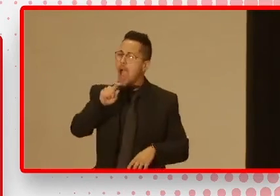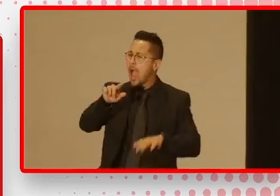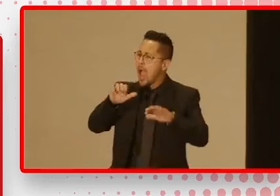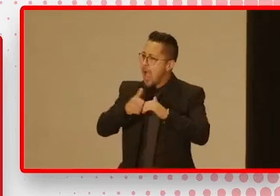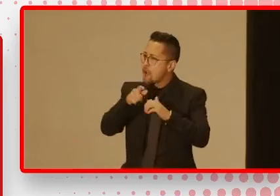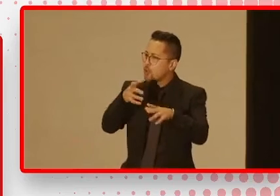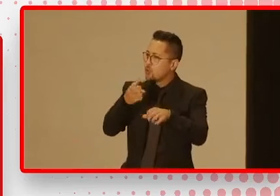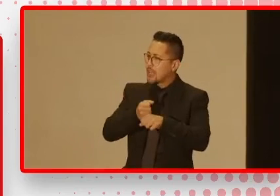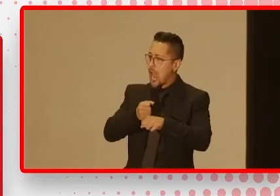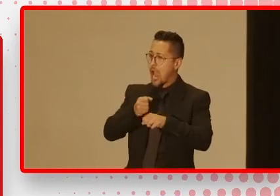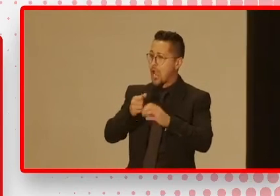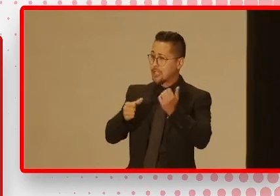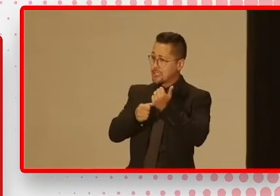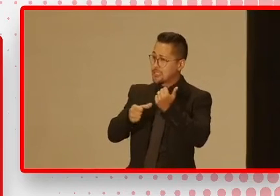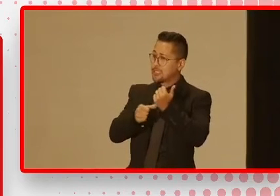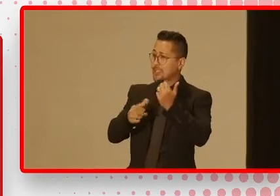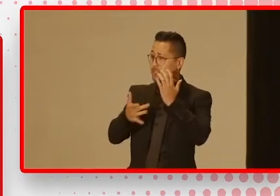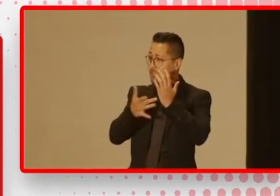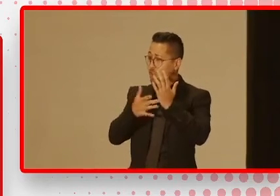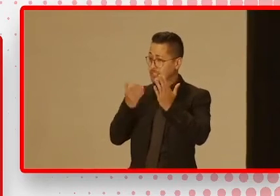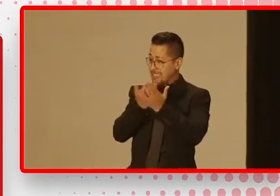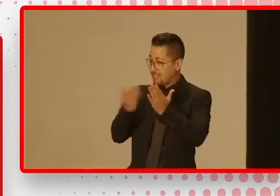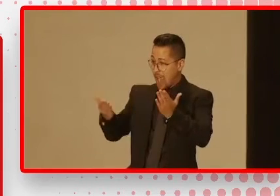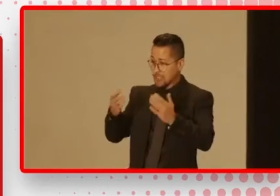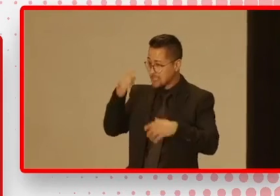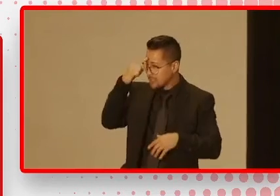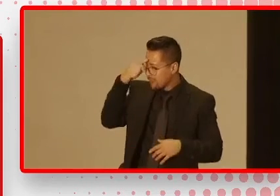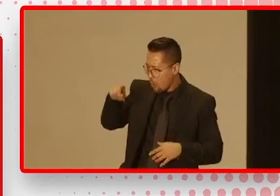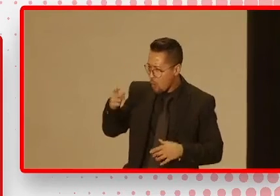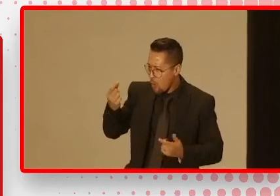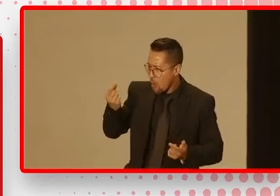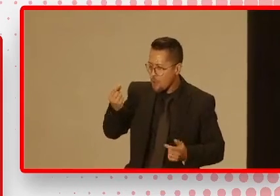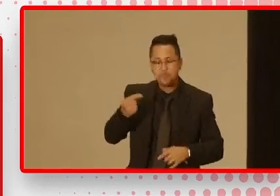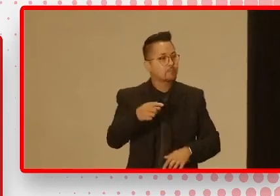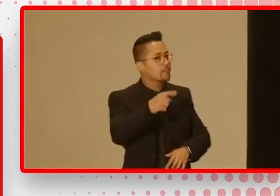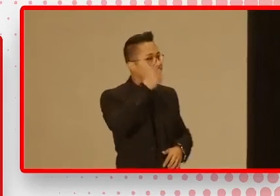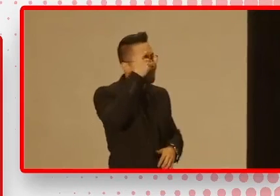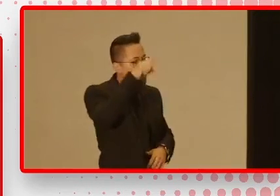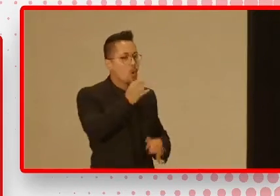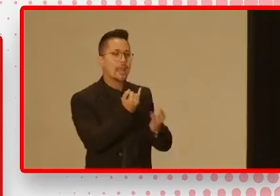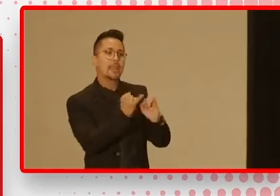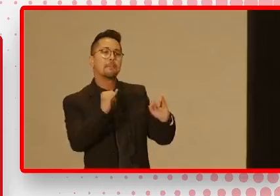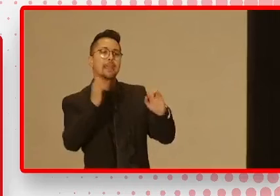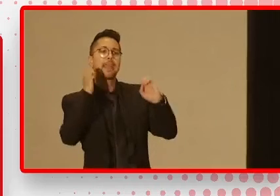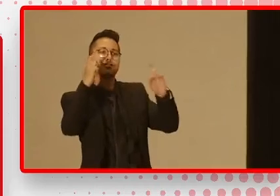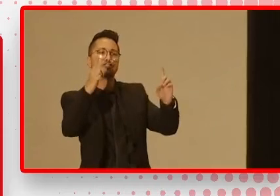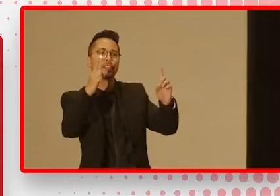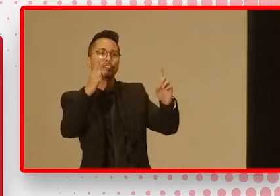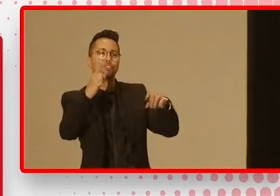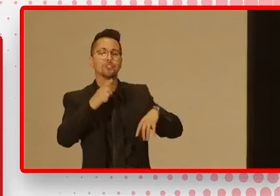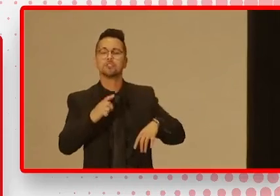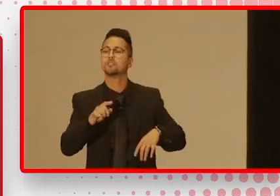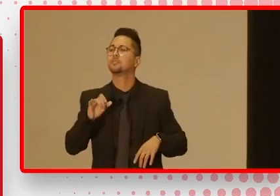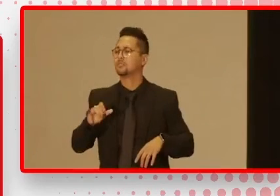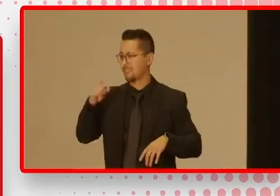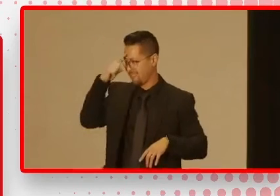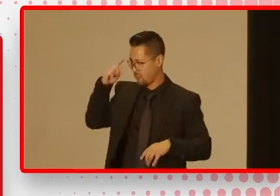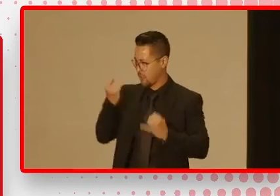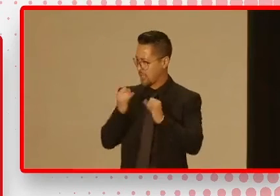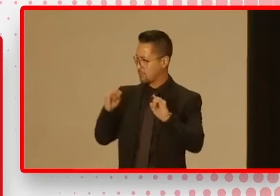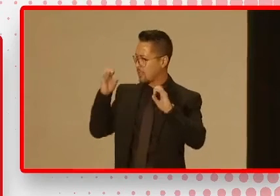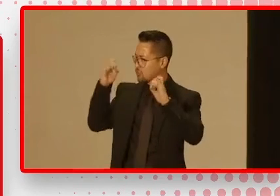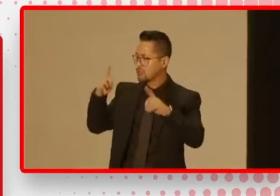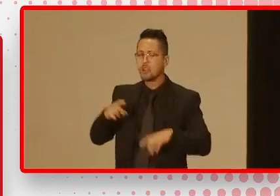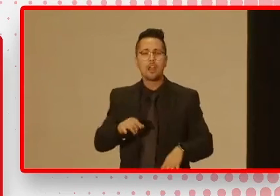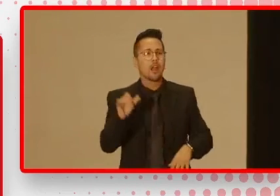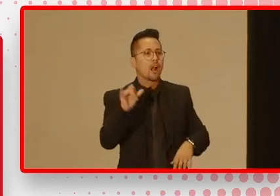technology devices Yes, for independent education. independent education? So complete